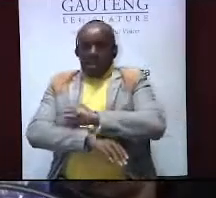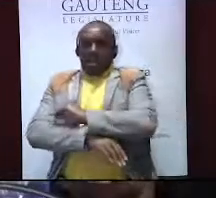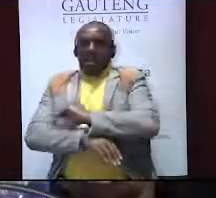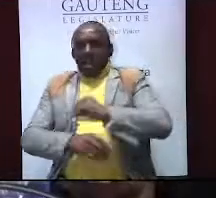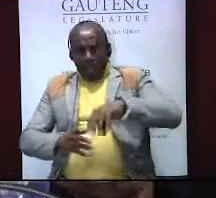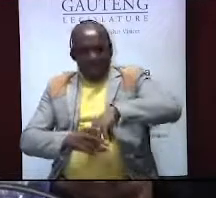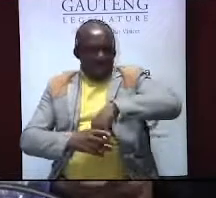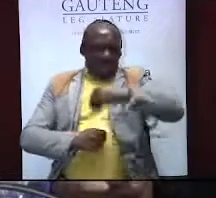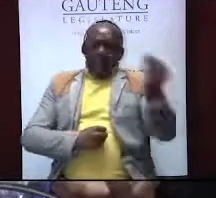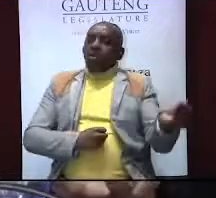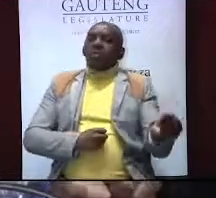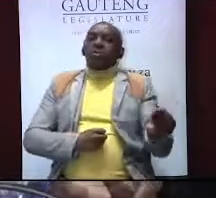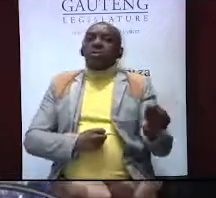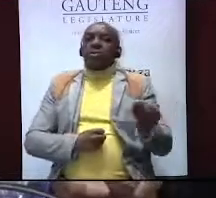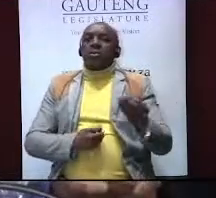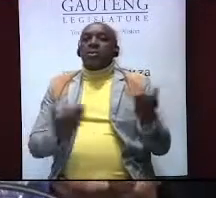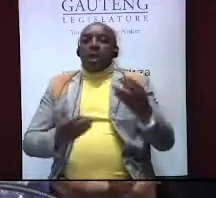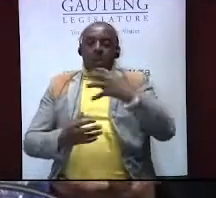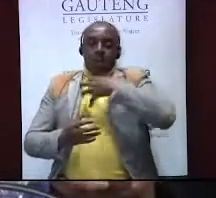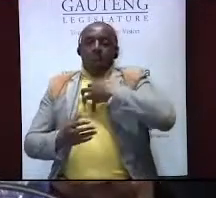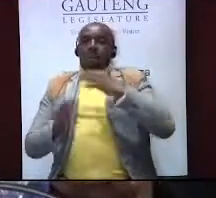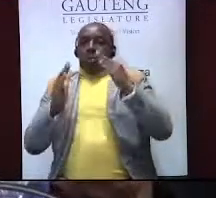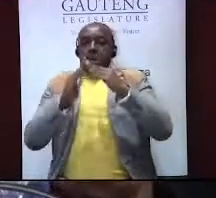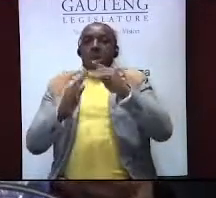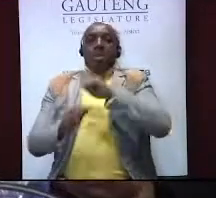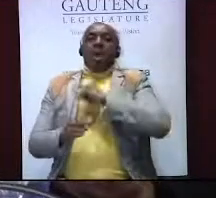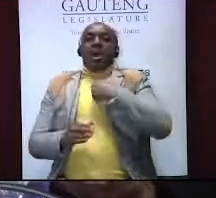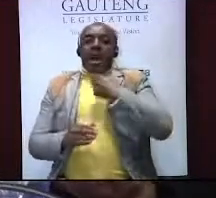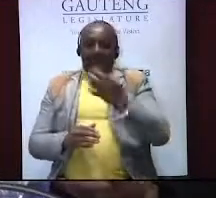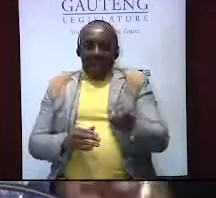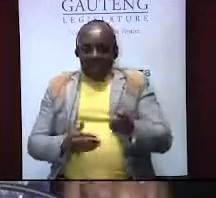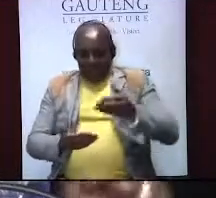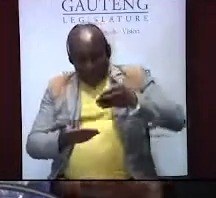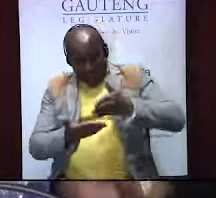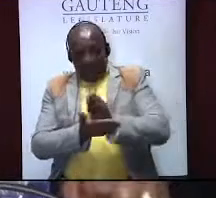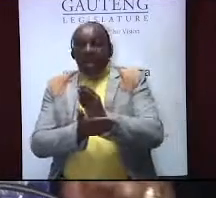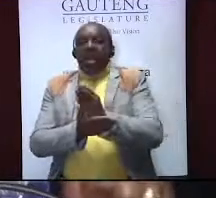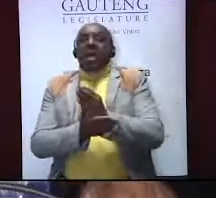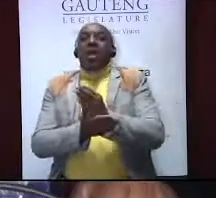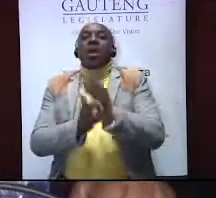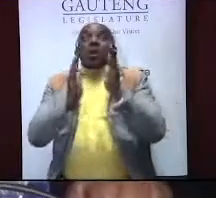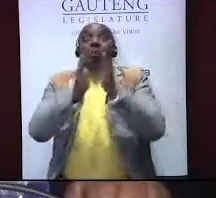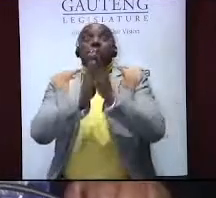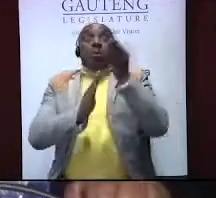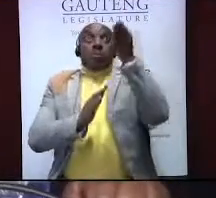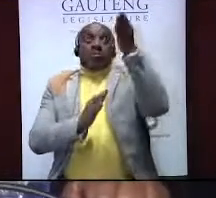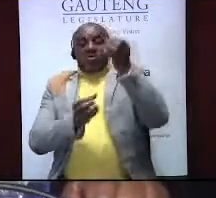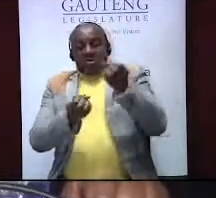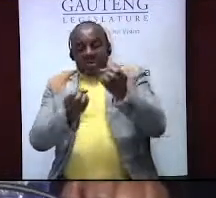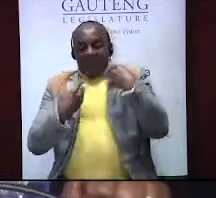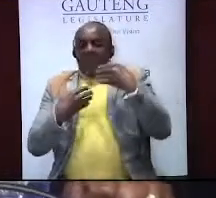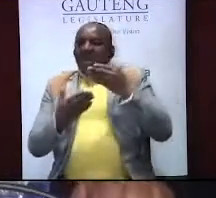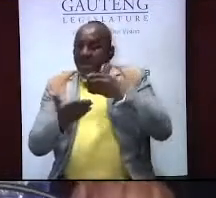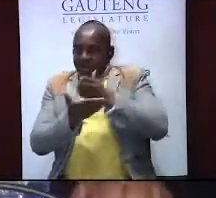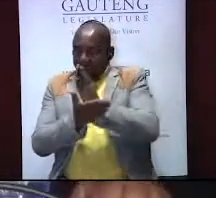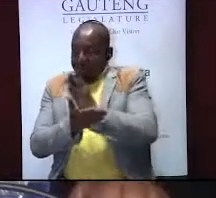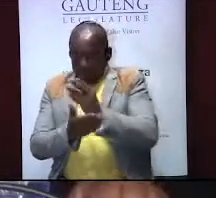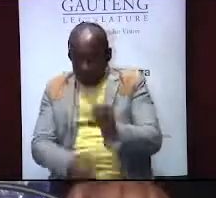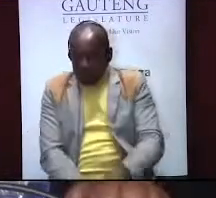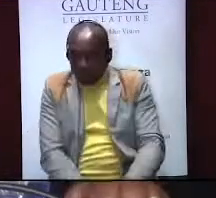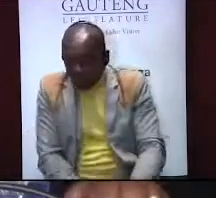church because we have the ability. God has given us the armaments.